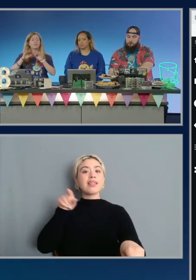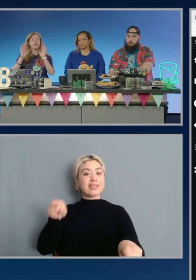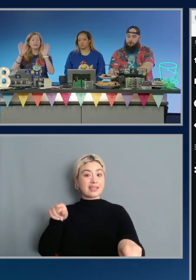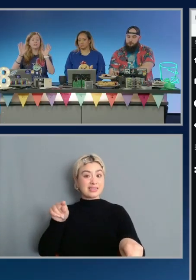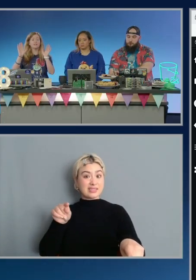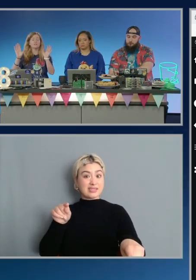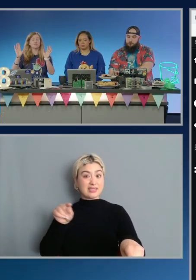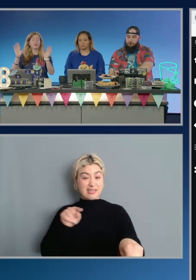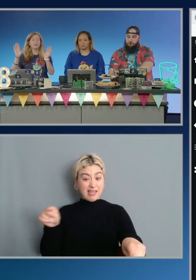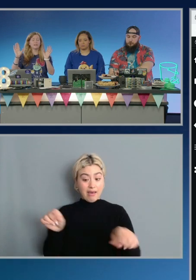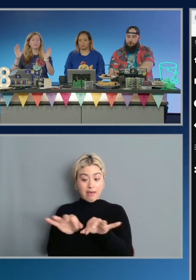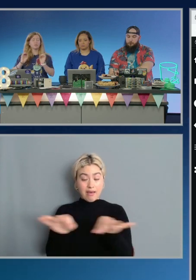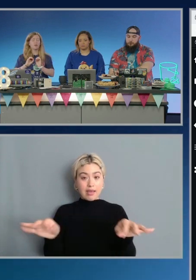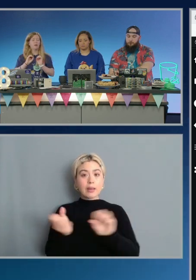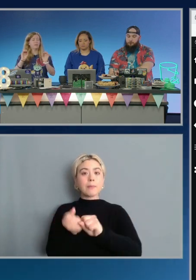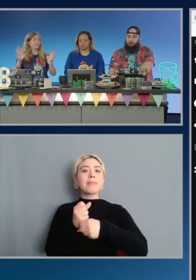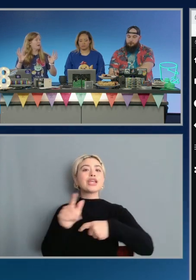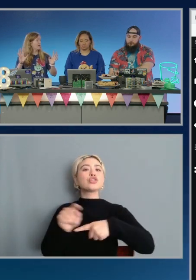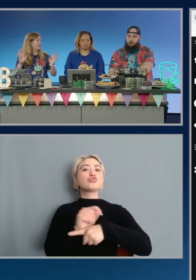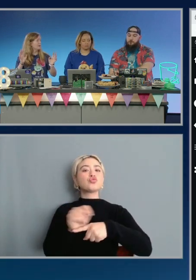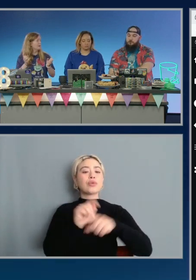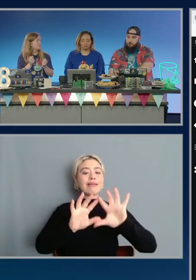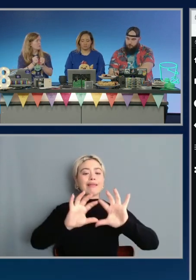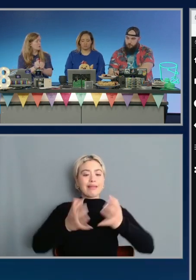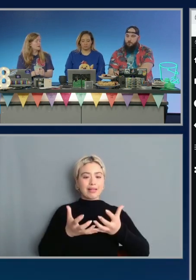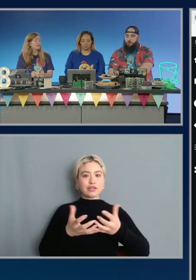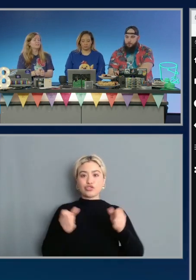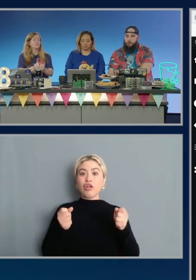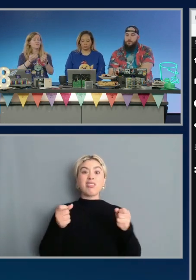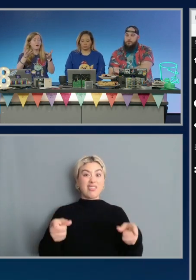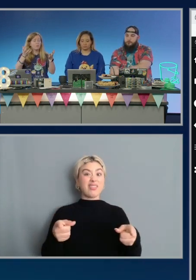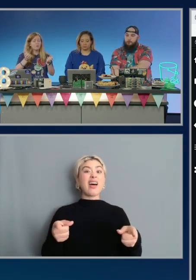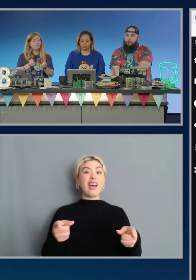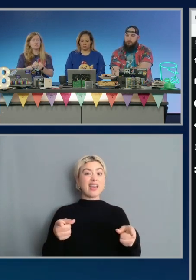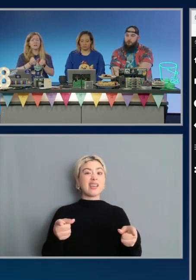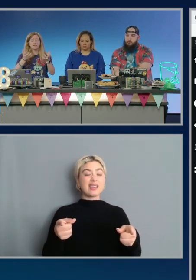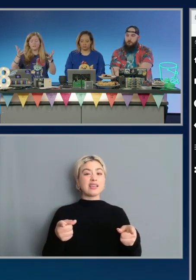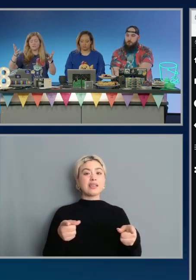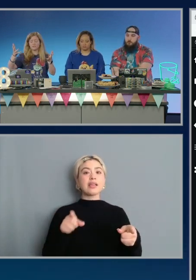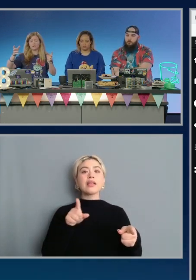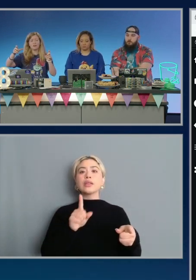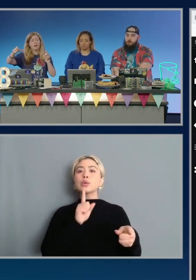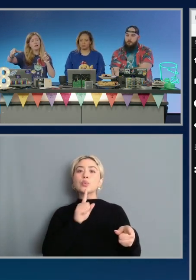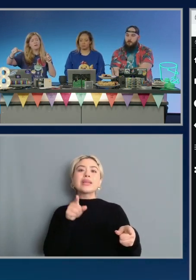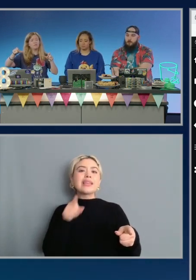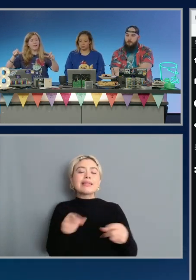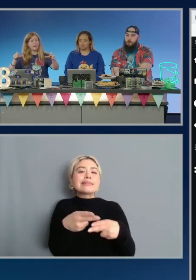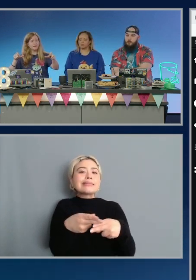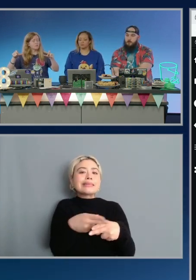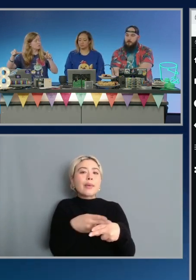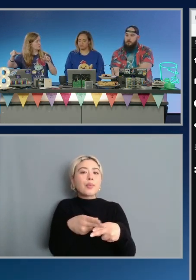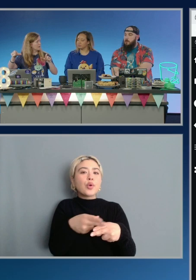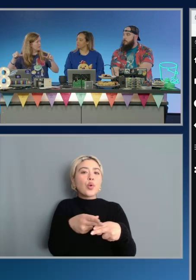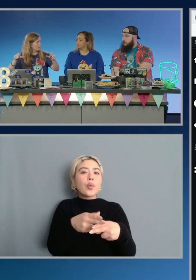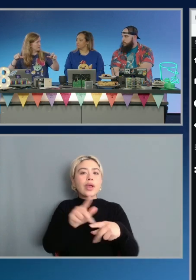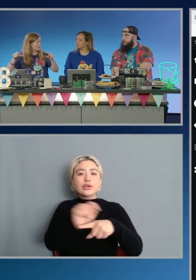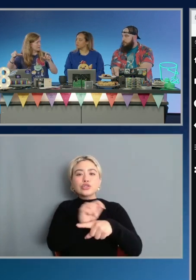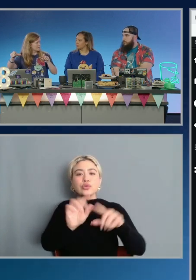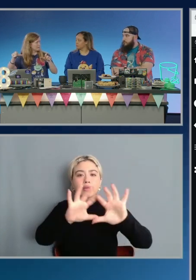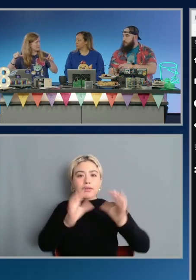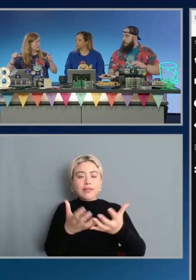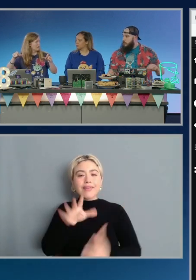we're creating this training cluster on the fly. So I'm creating this ephemeral training cluster of 8